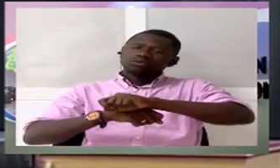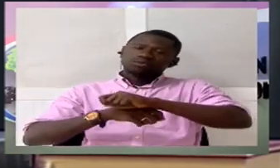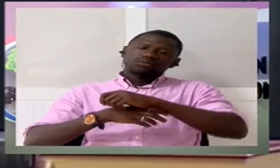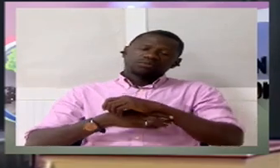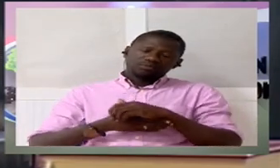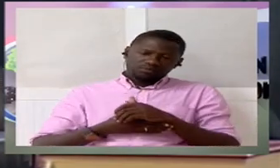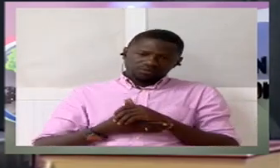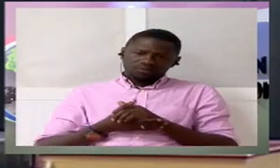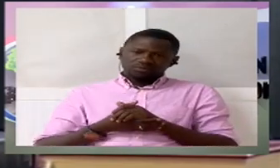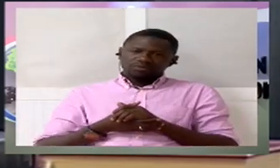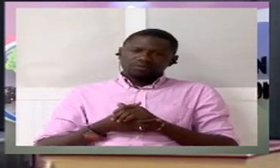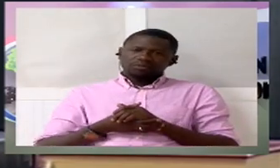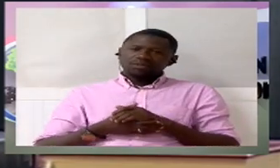it,